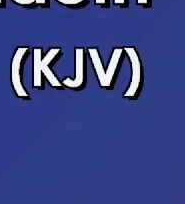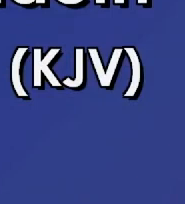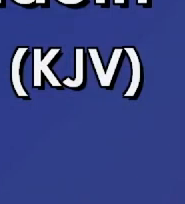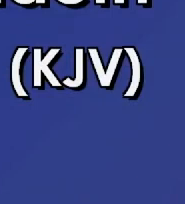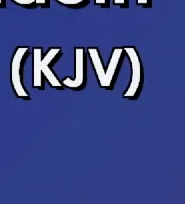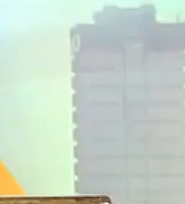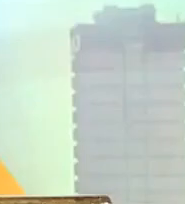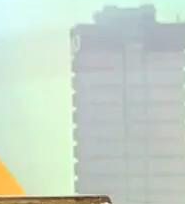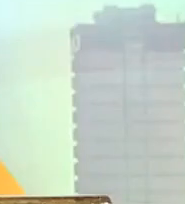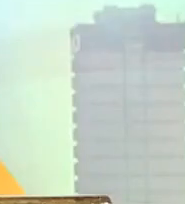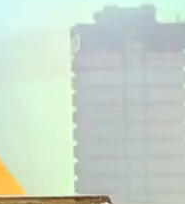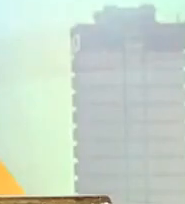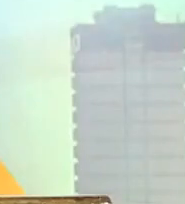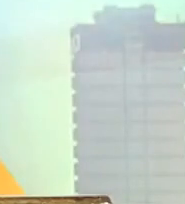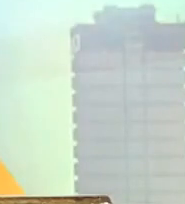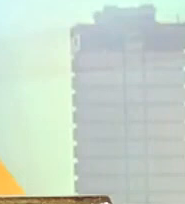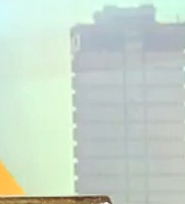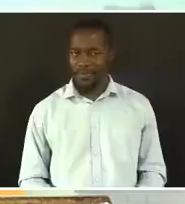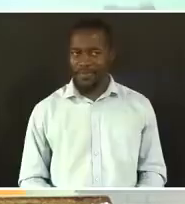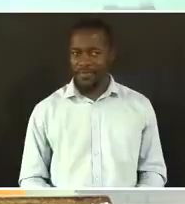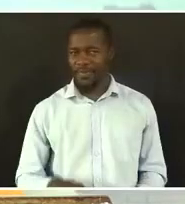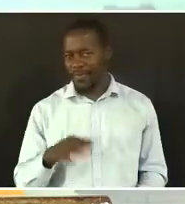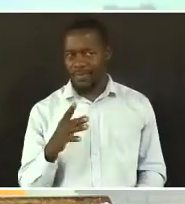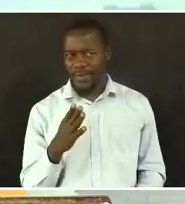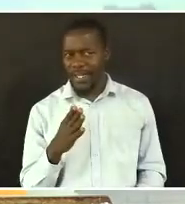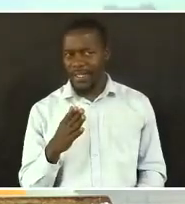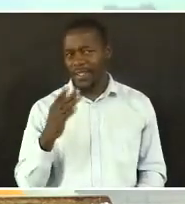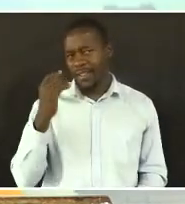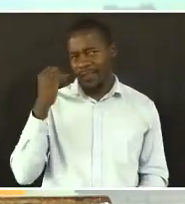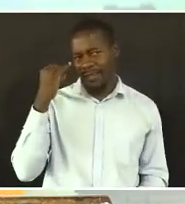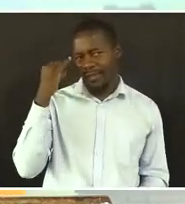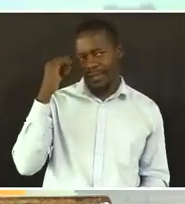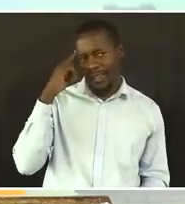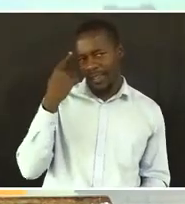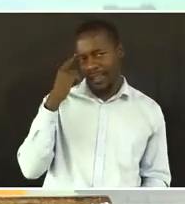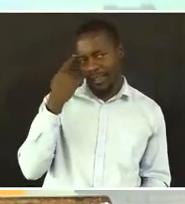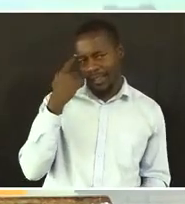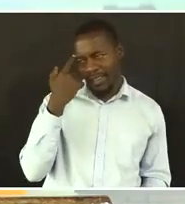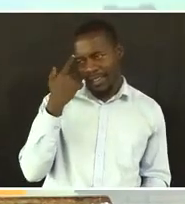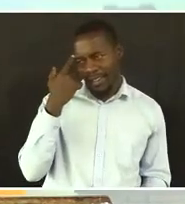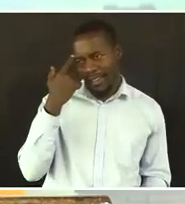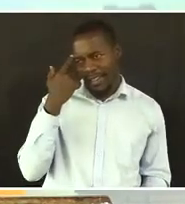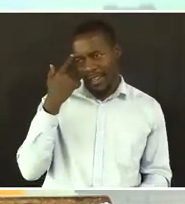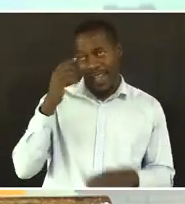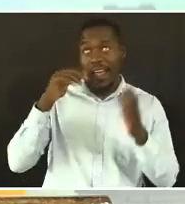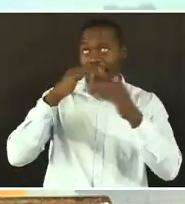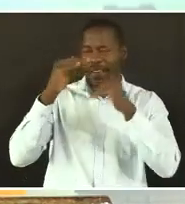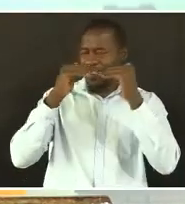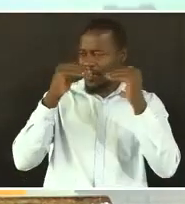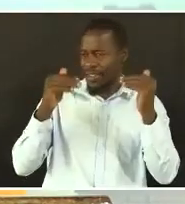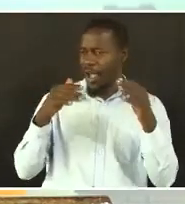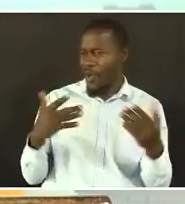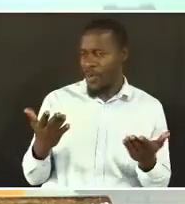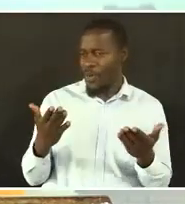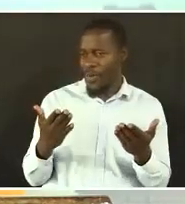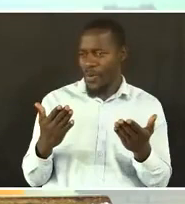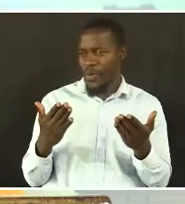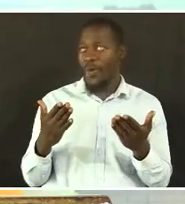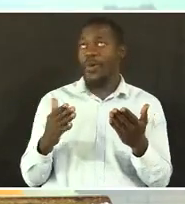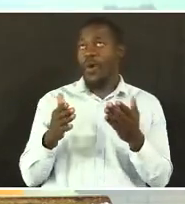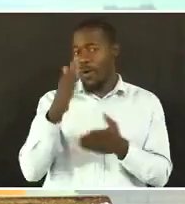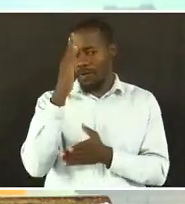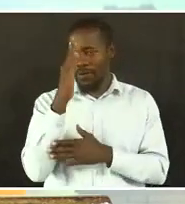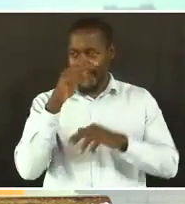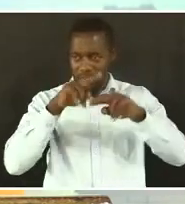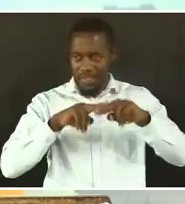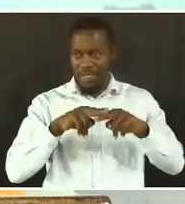imagination. Picture Jesus seated on his throne of glory, and all the nations are surrounding him. And the Bible